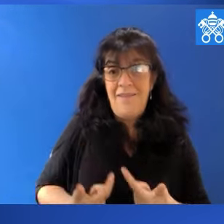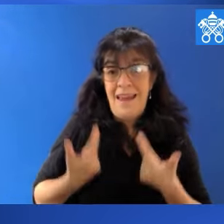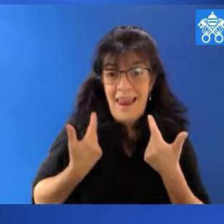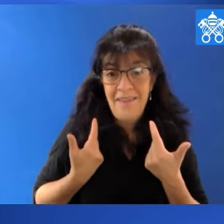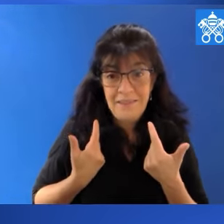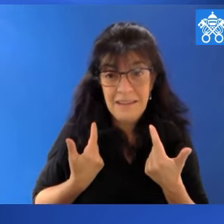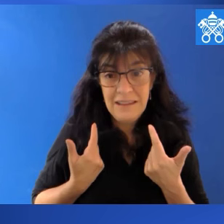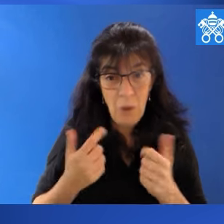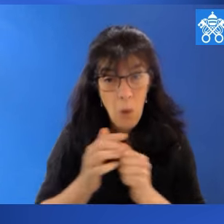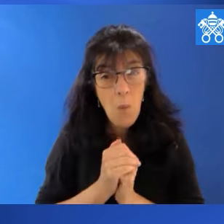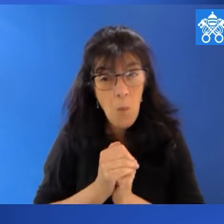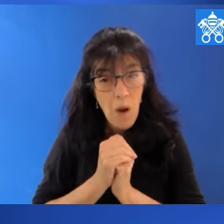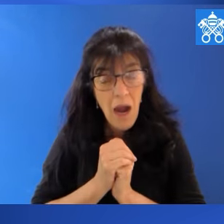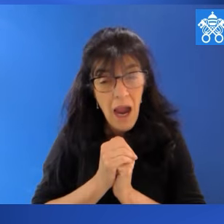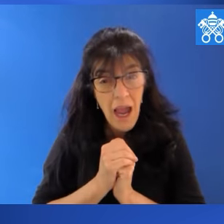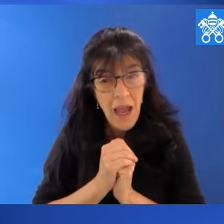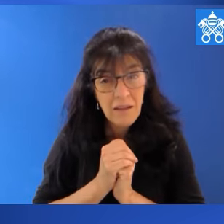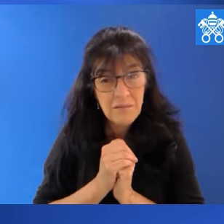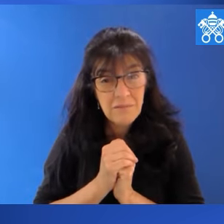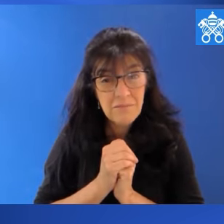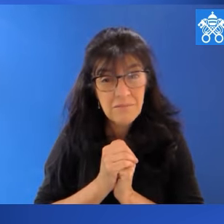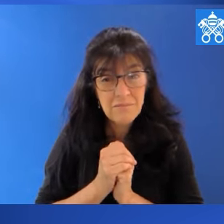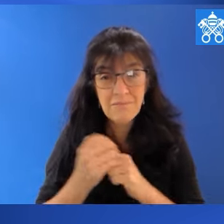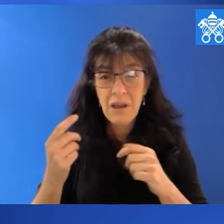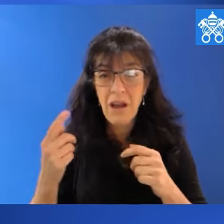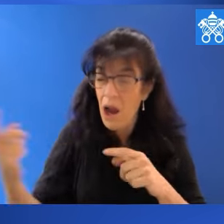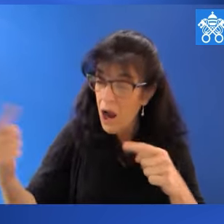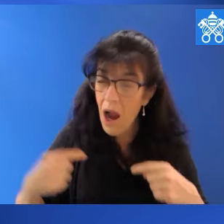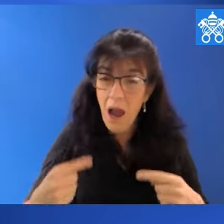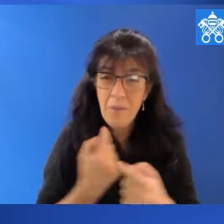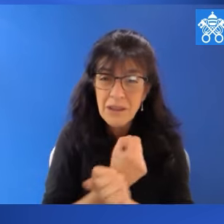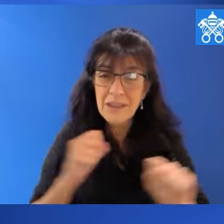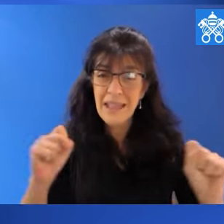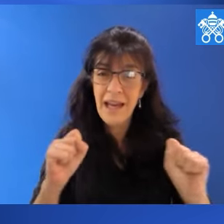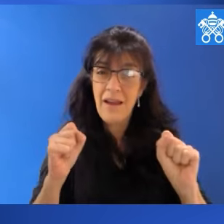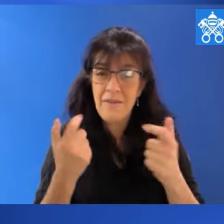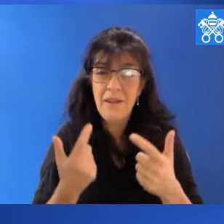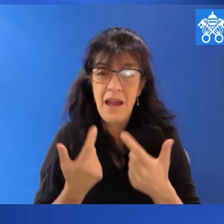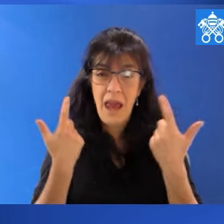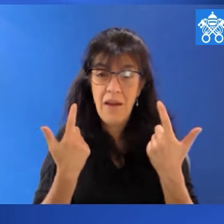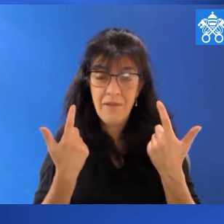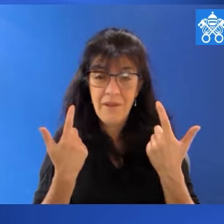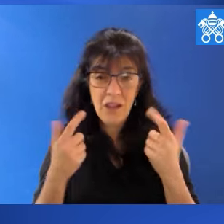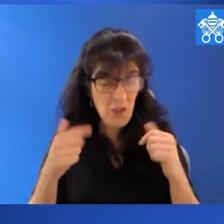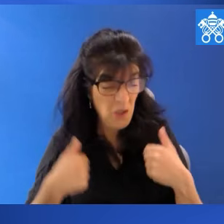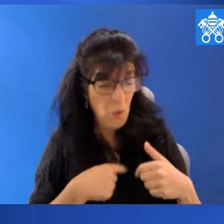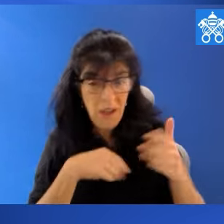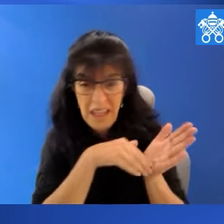Do we pray for them running away, coming to our lands to save their lives, and you want to send them away?